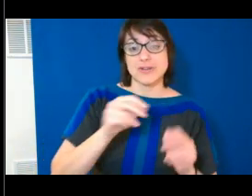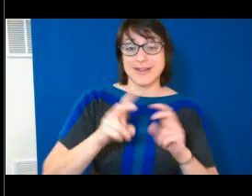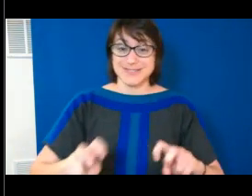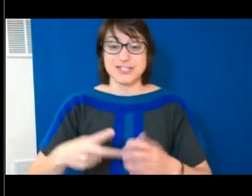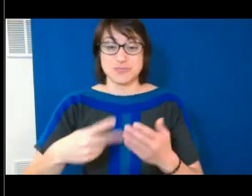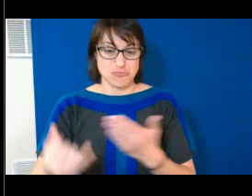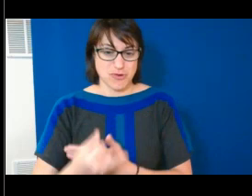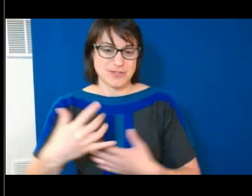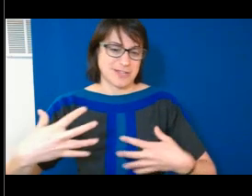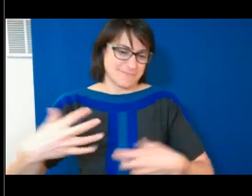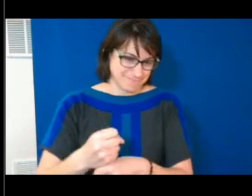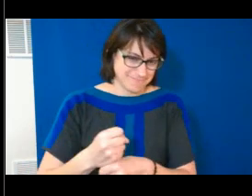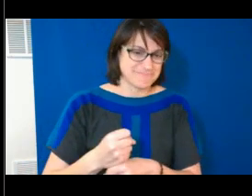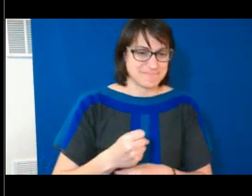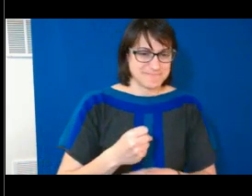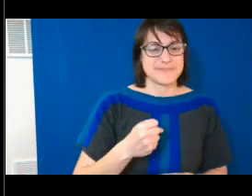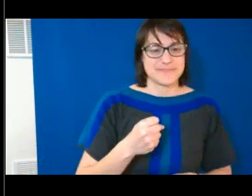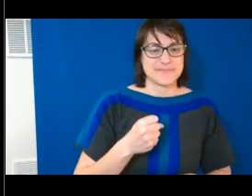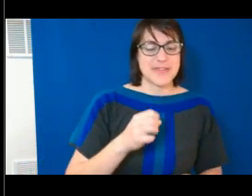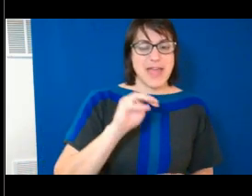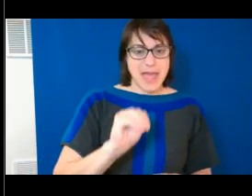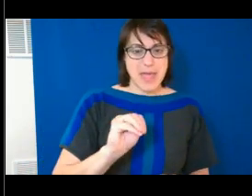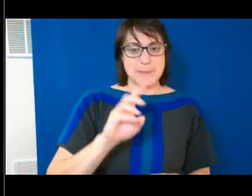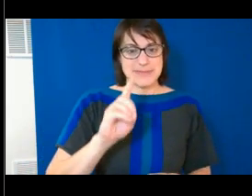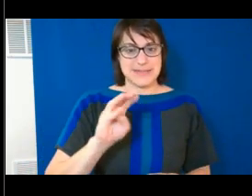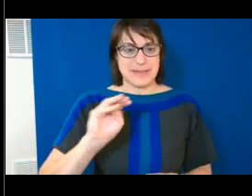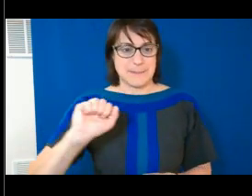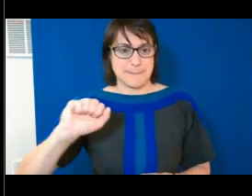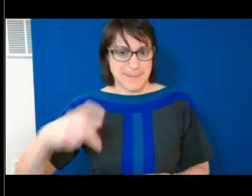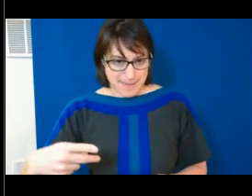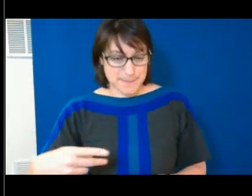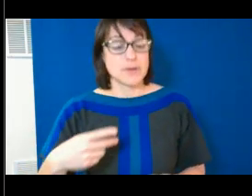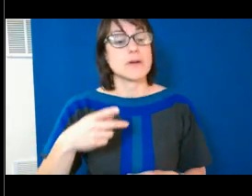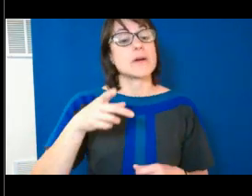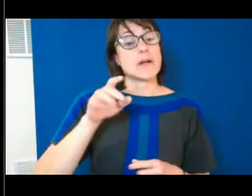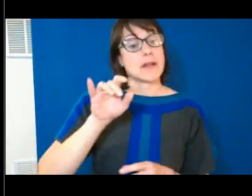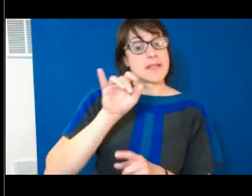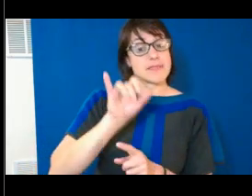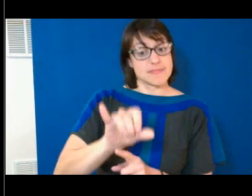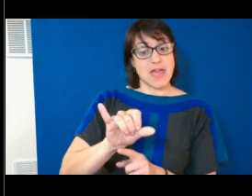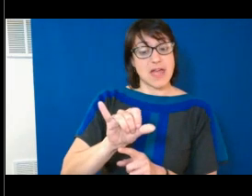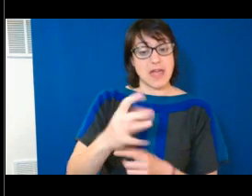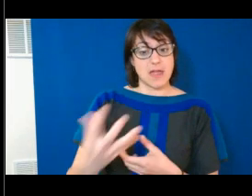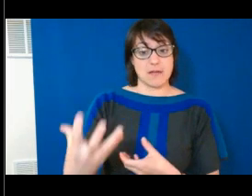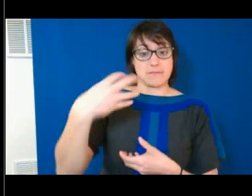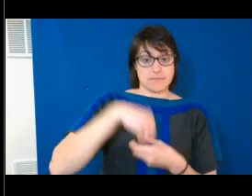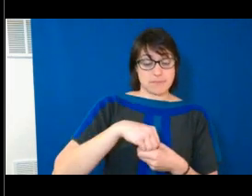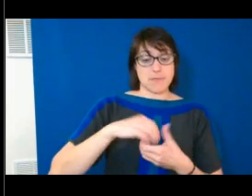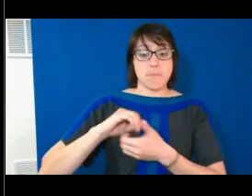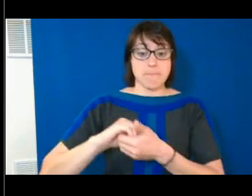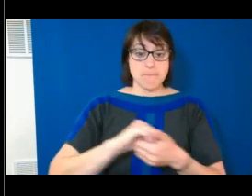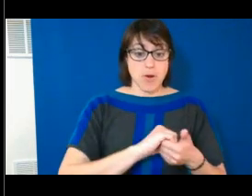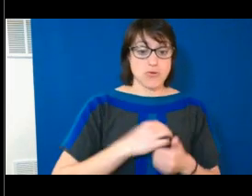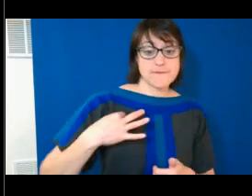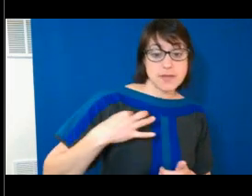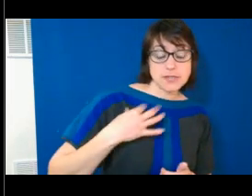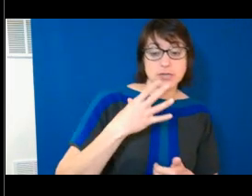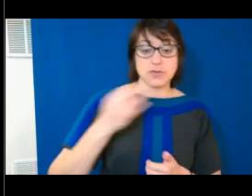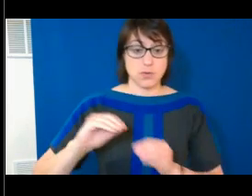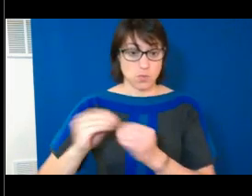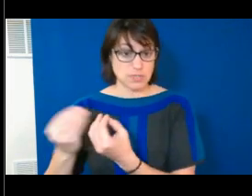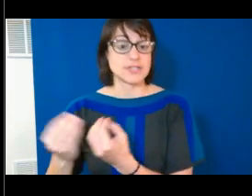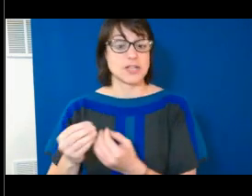is NOAA's flagship initiative that engages partner organizations and volunteers across the nation and around the world